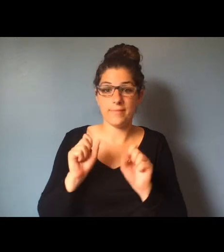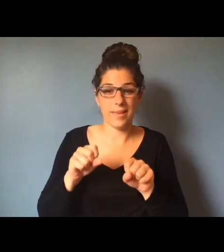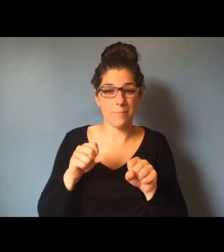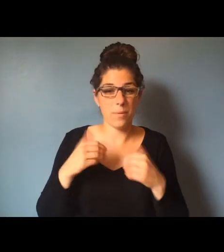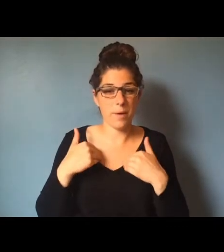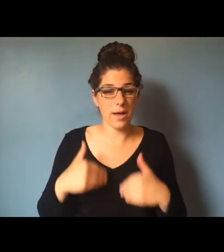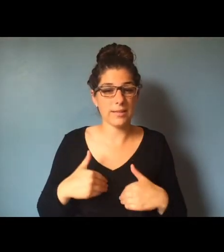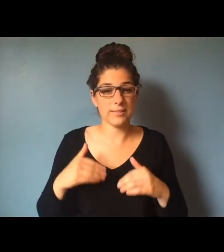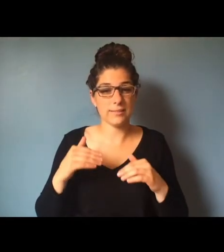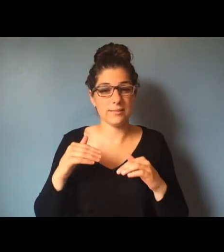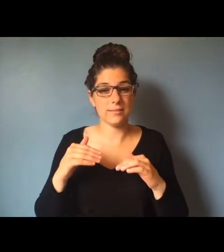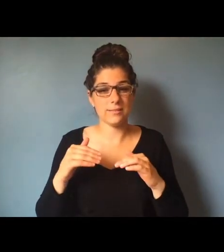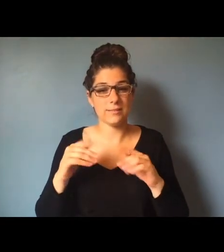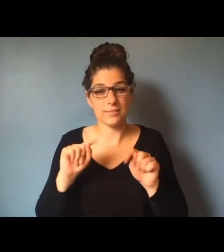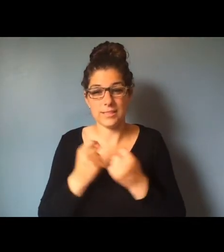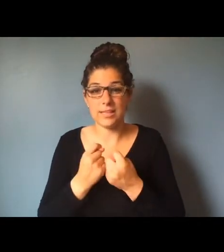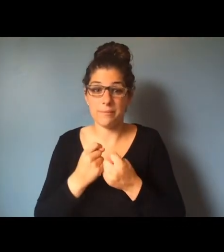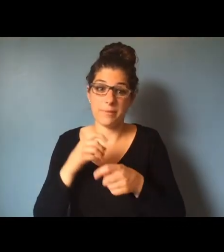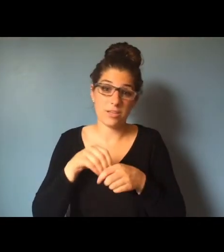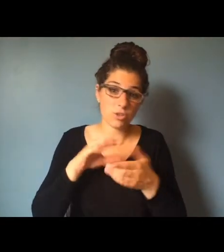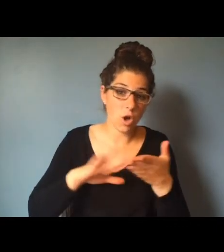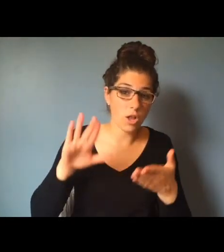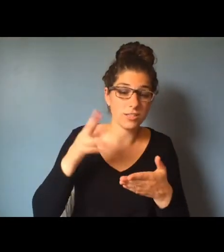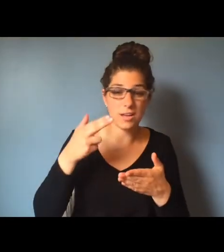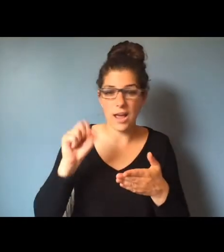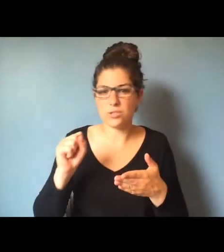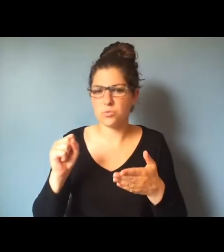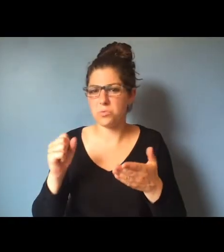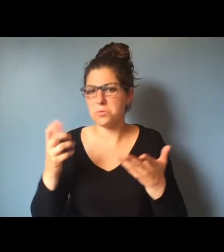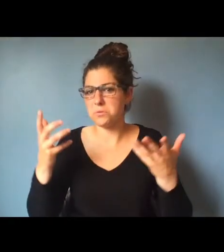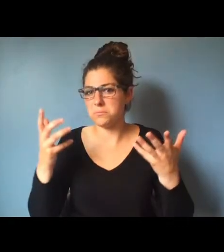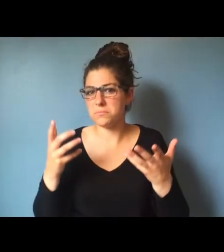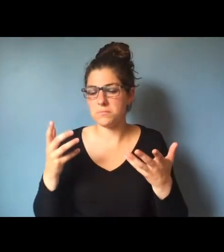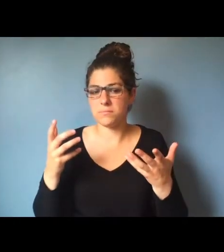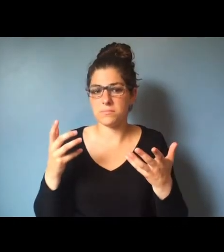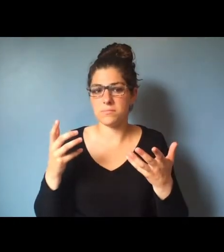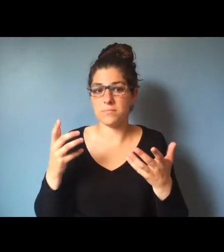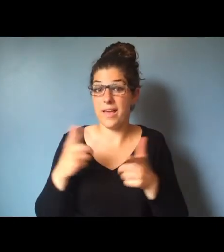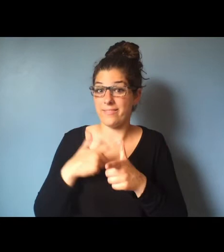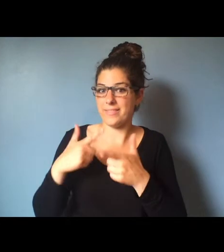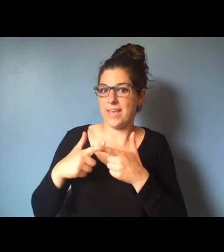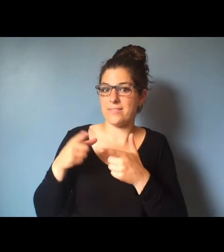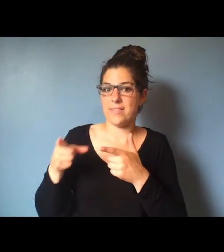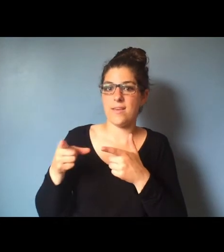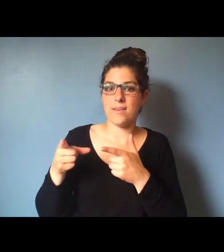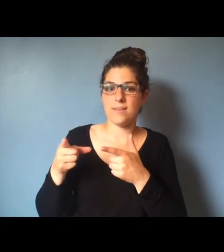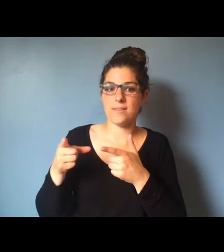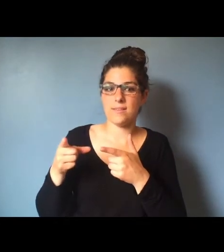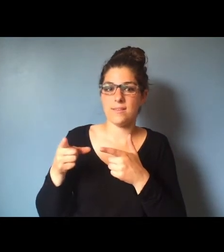able-bodied teams, whether it's in college, high school, etc., and then they